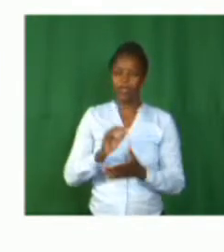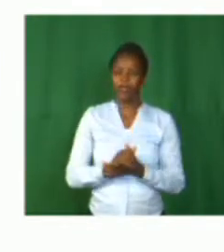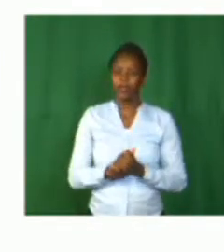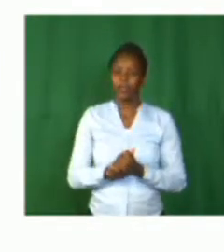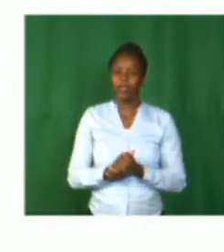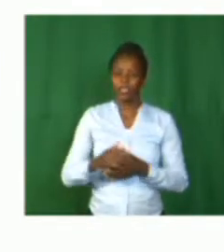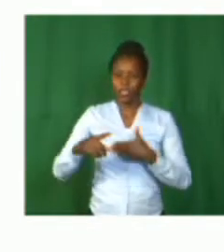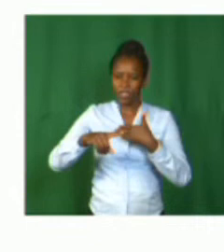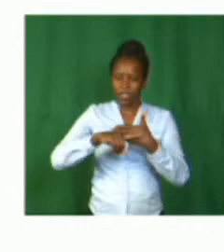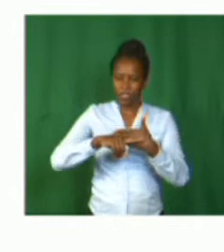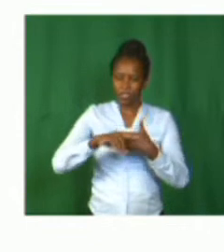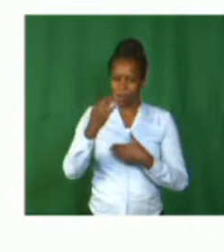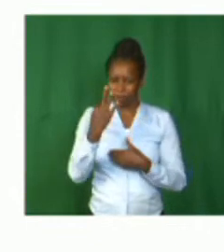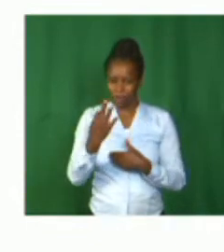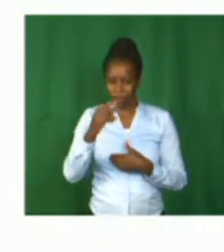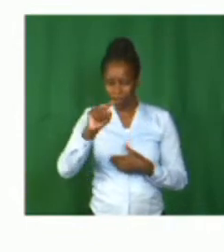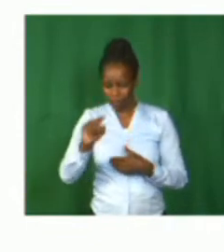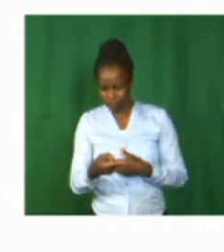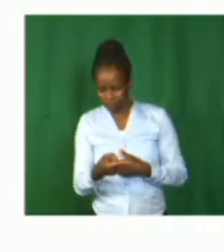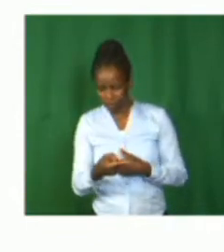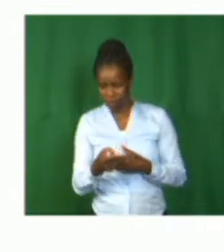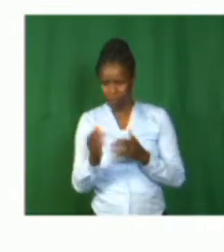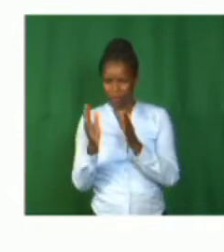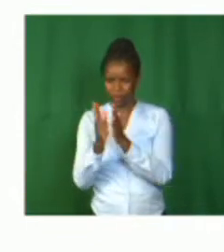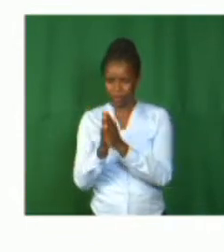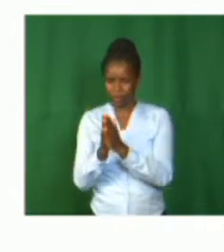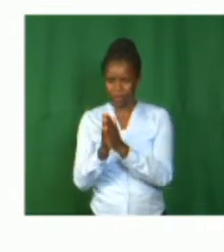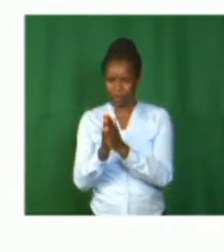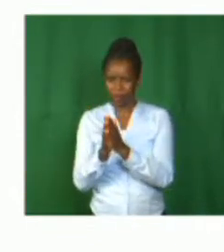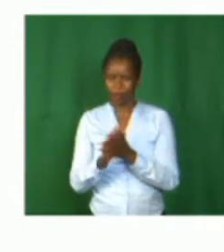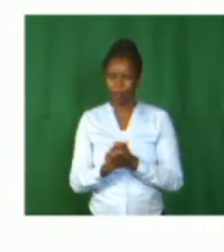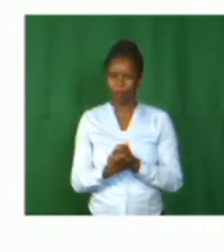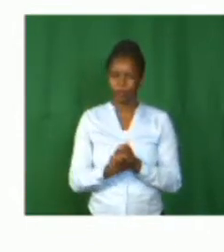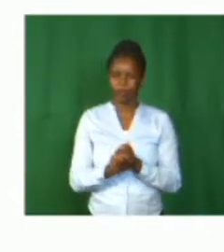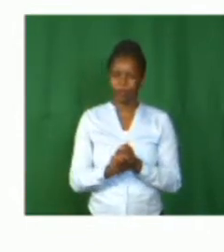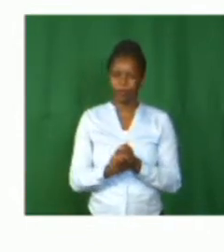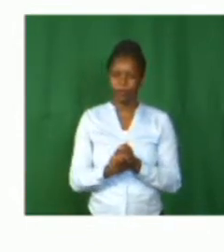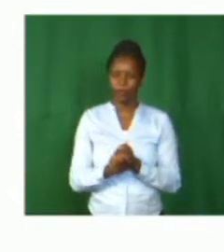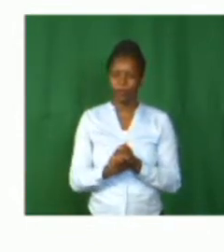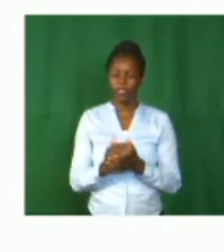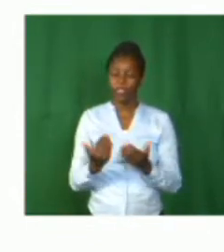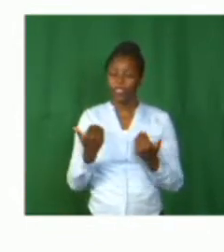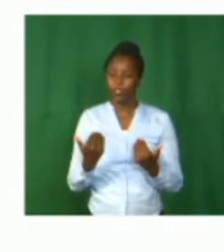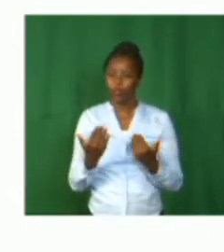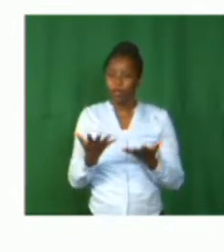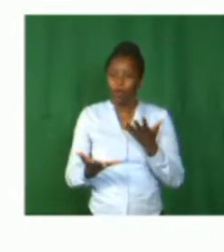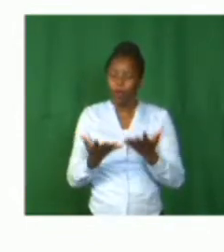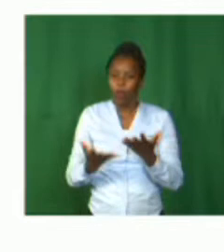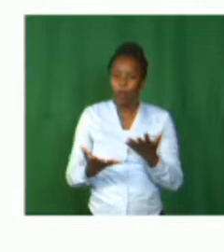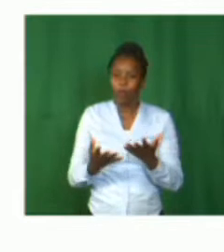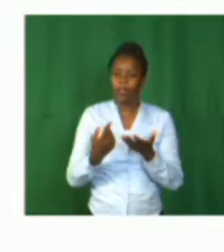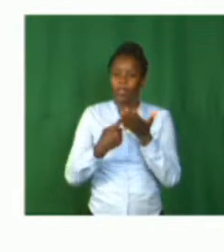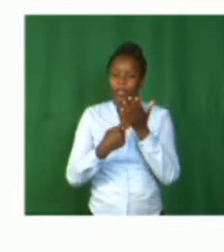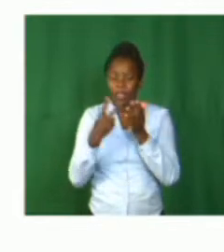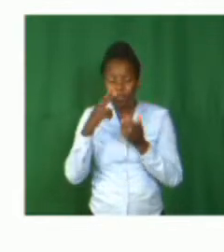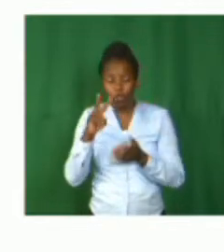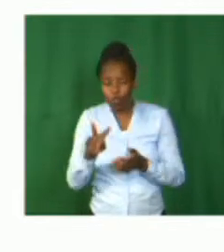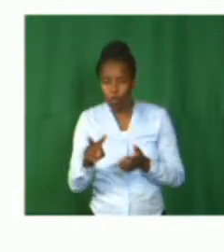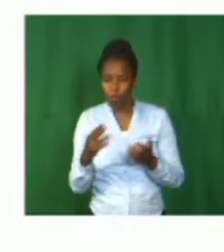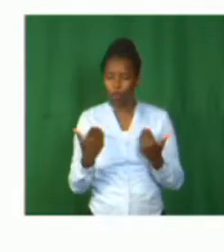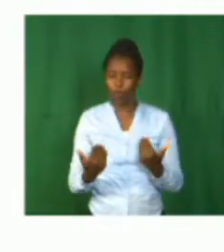be -3, 10. We can also demonstrate now using the point x is equal